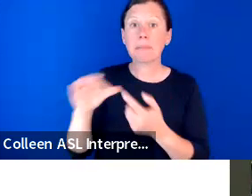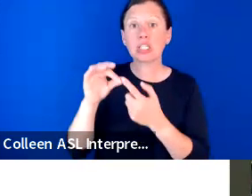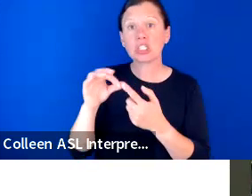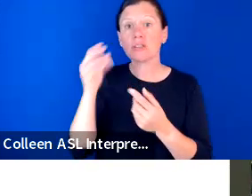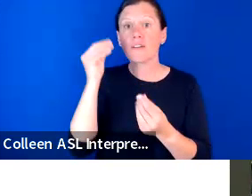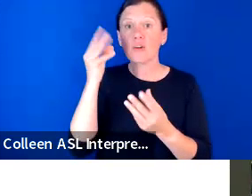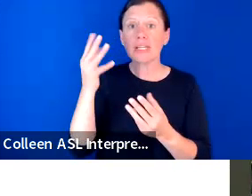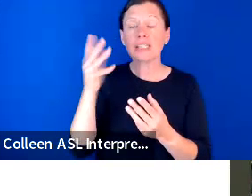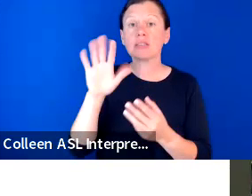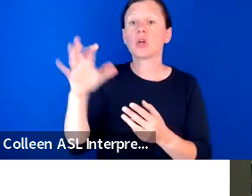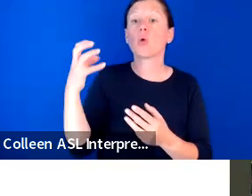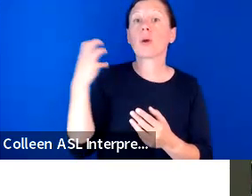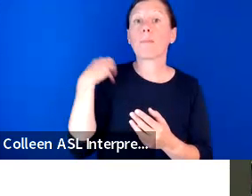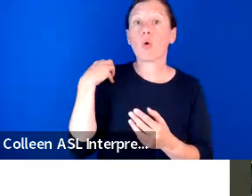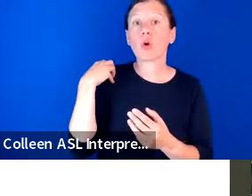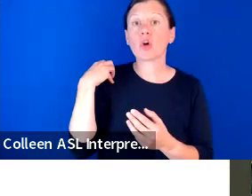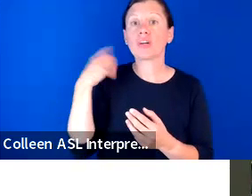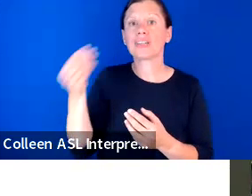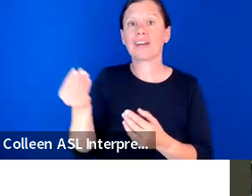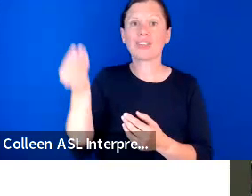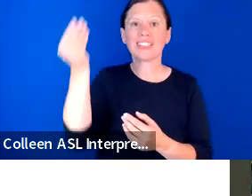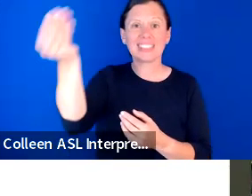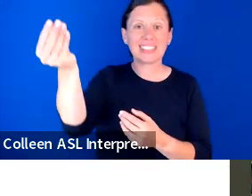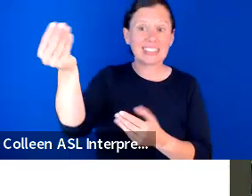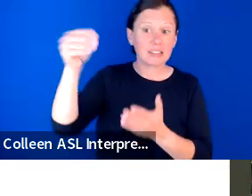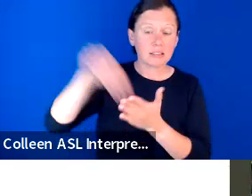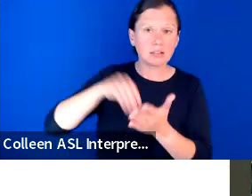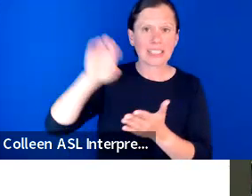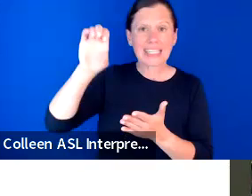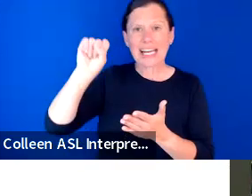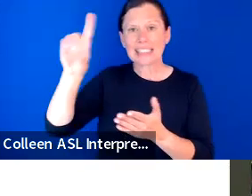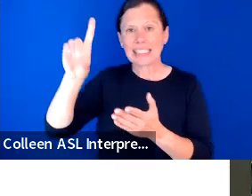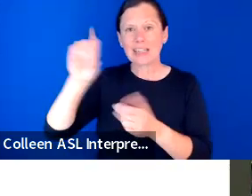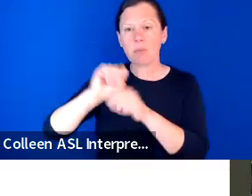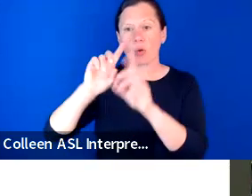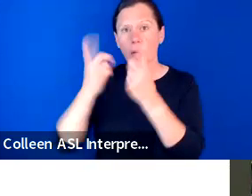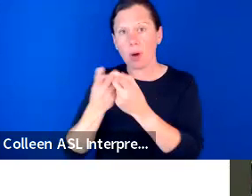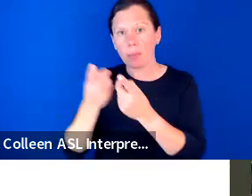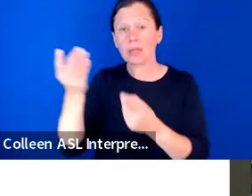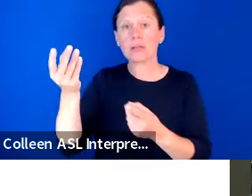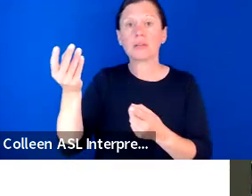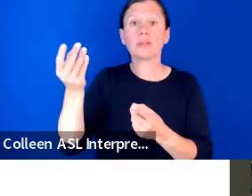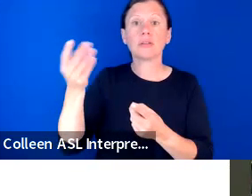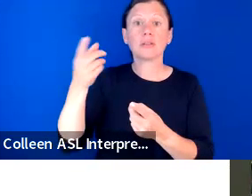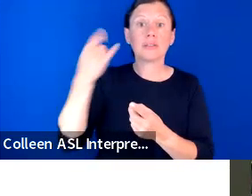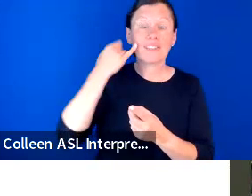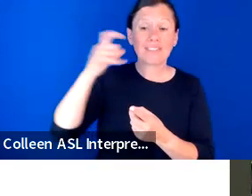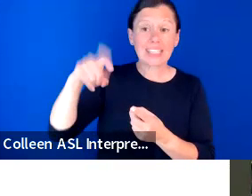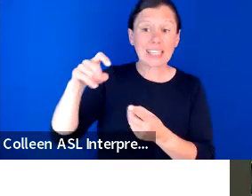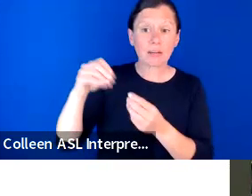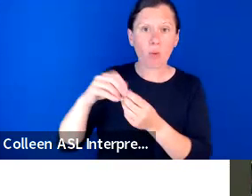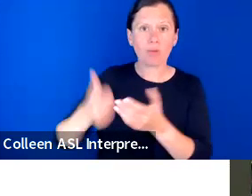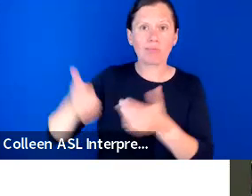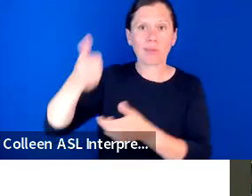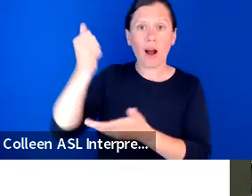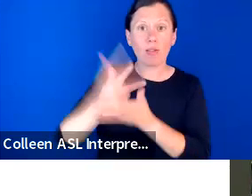within 90 days if your situation changes and you no longer qualify. If you haven't submitted your application yet, but still